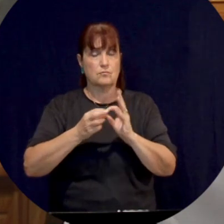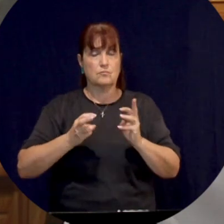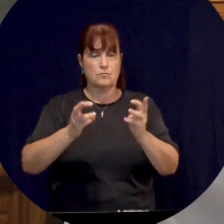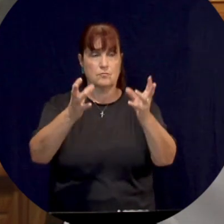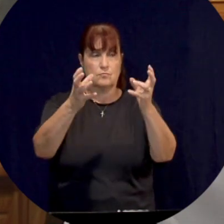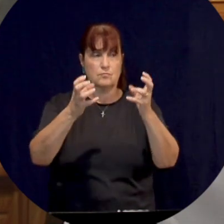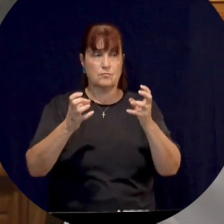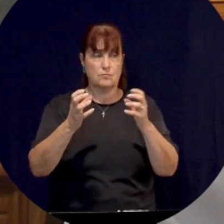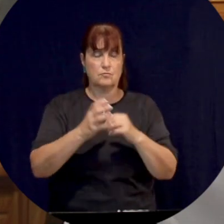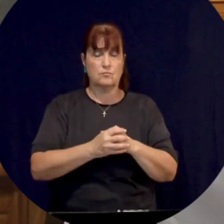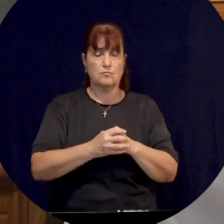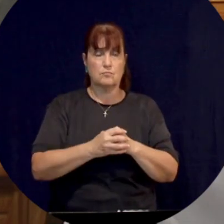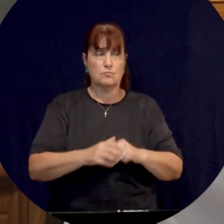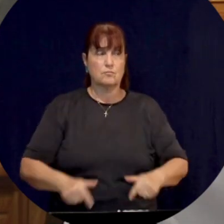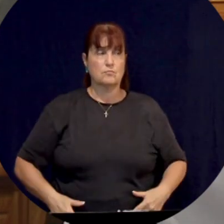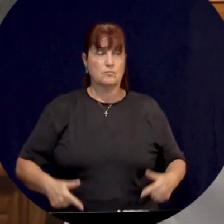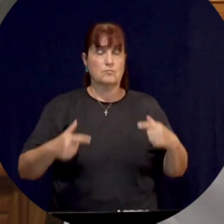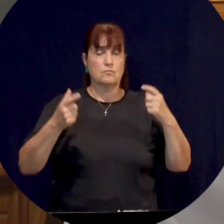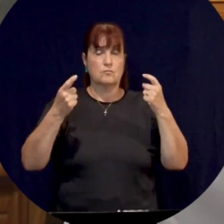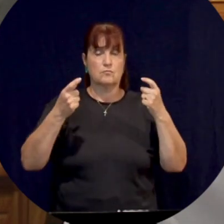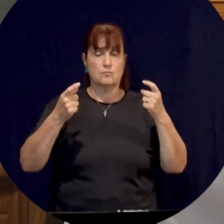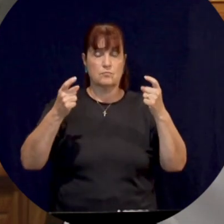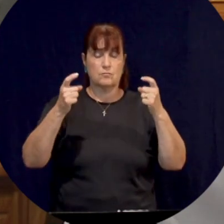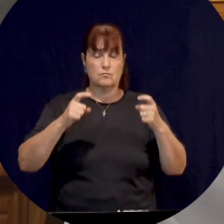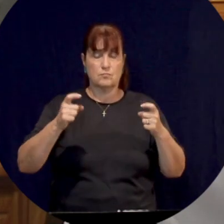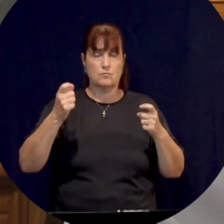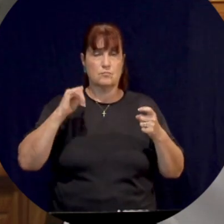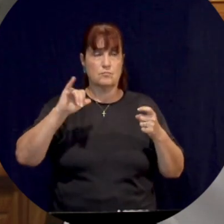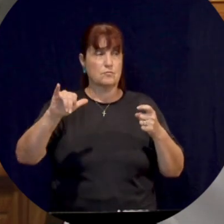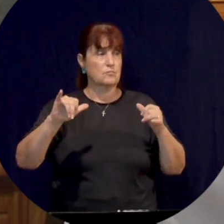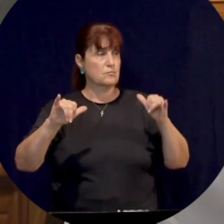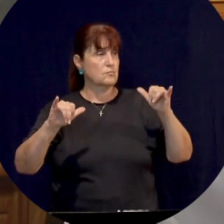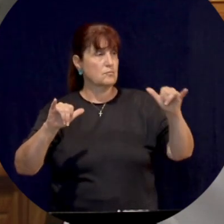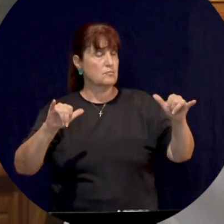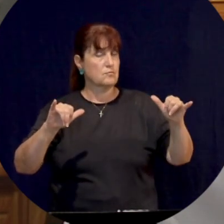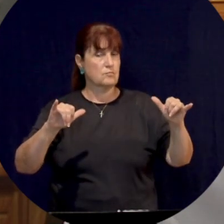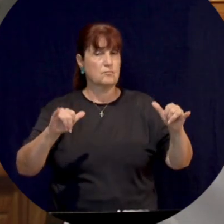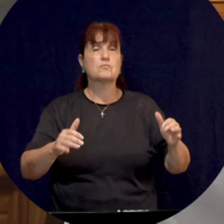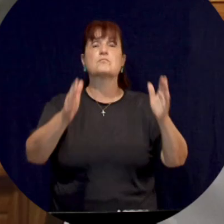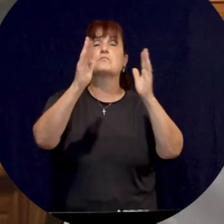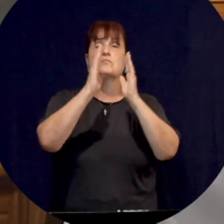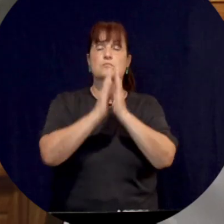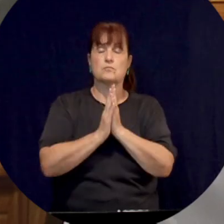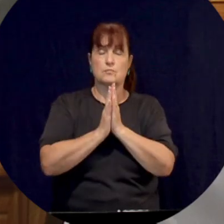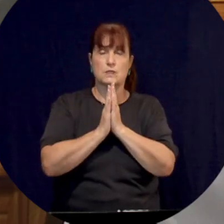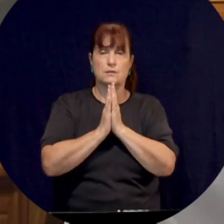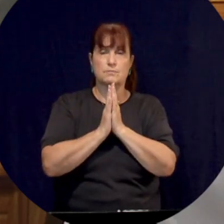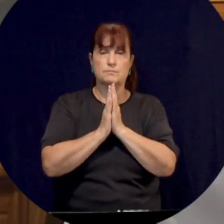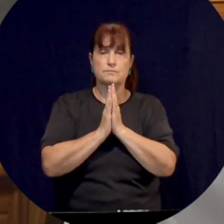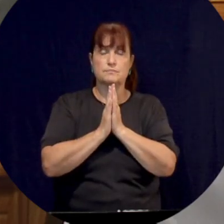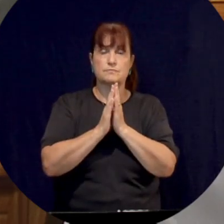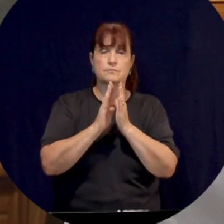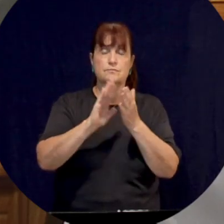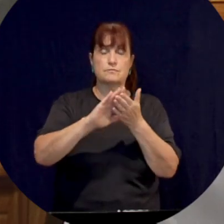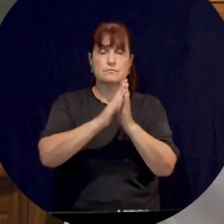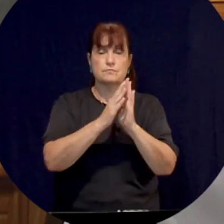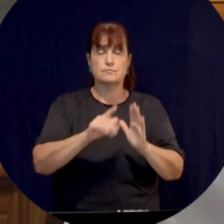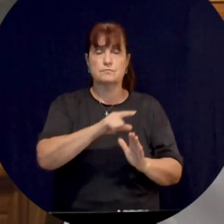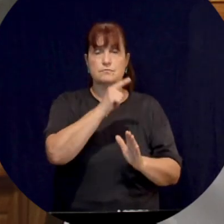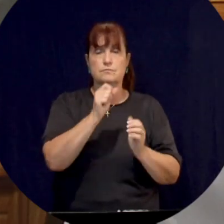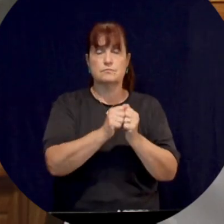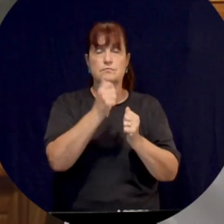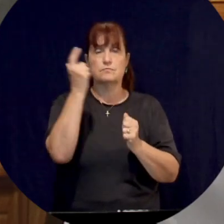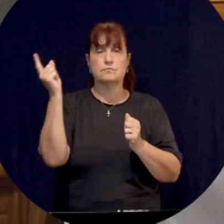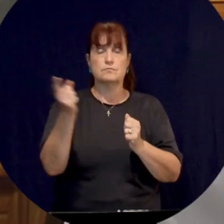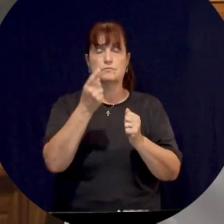peace and unity in accordance with your will, for you live and reign forever and ever. Amen. May the peace of the